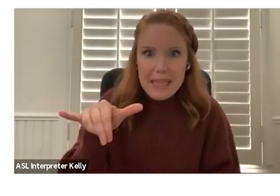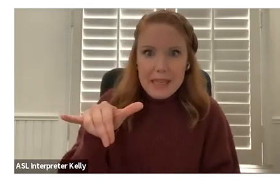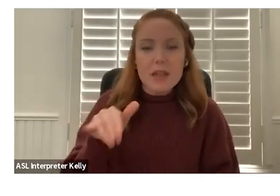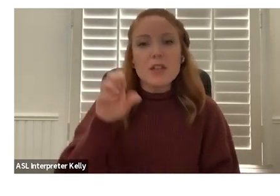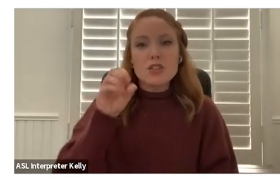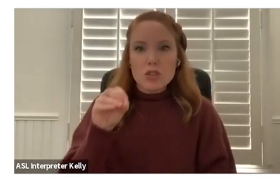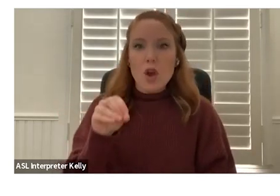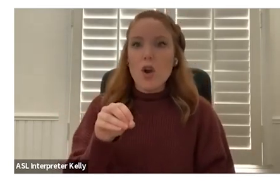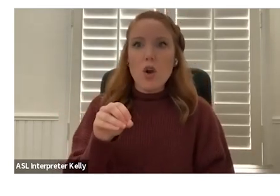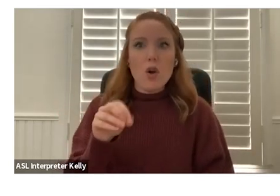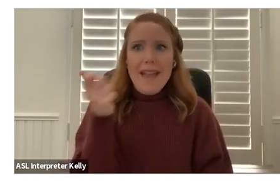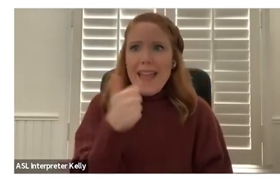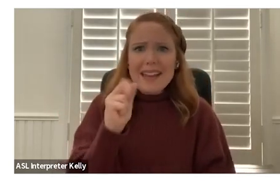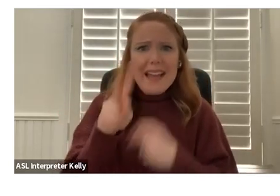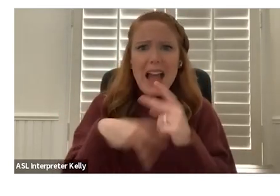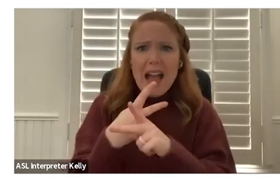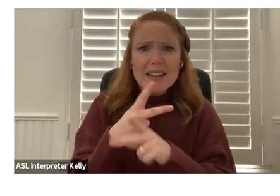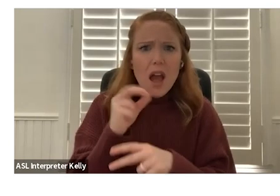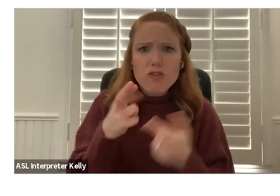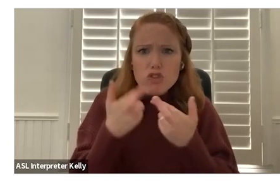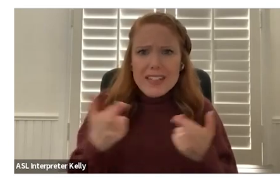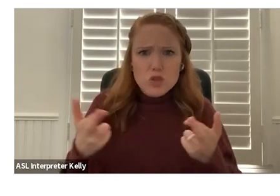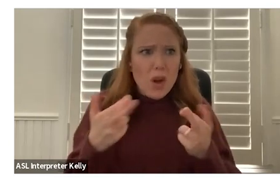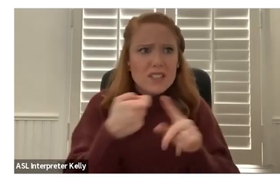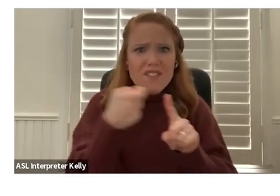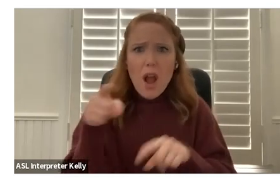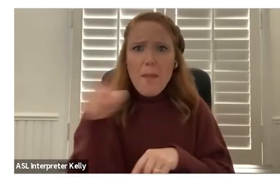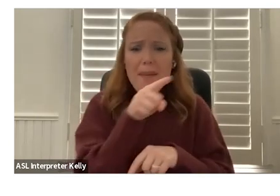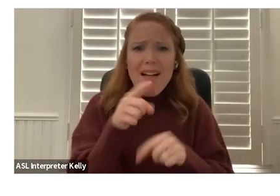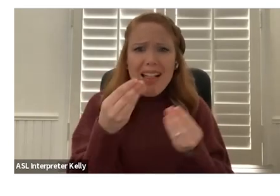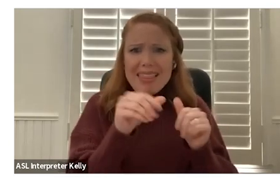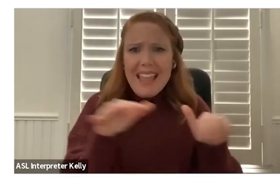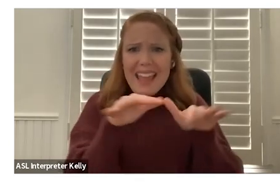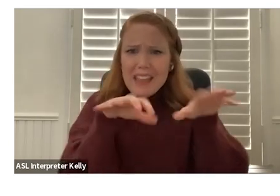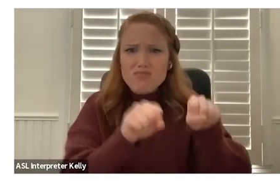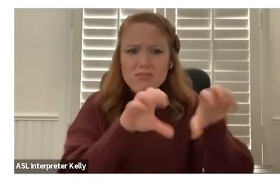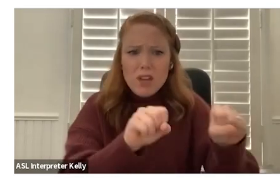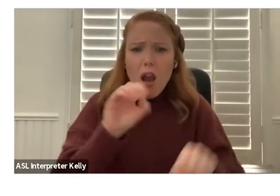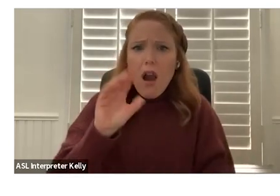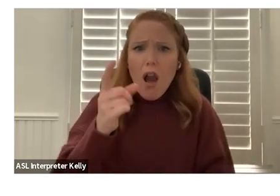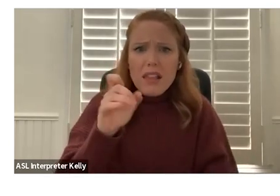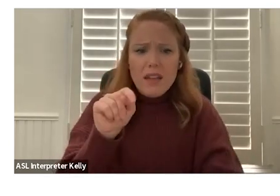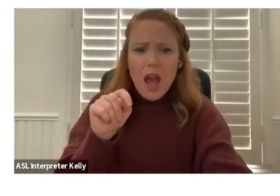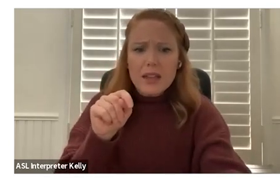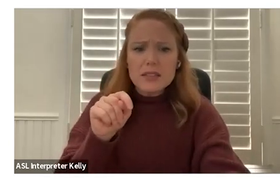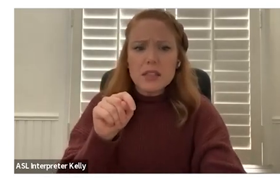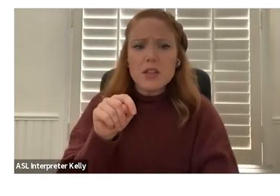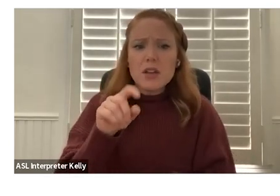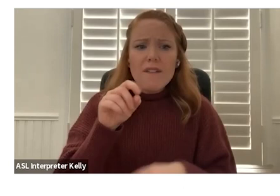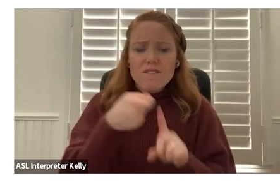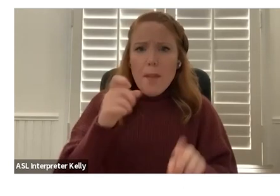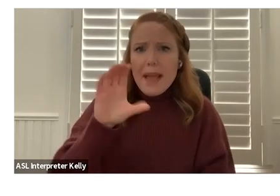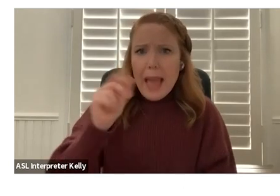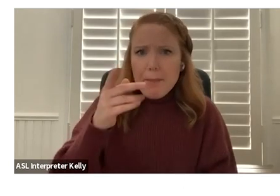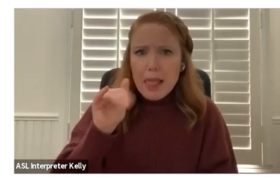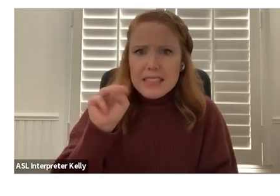all of these are examples of, well, I really want access to this now. how is this being produced and brought to me? Who's being